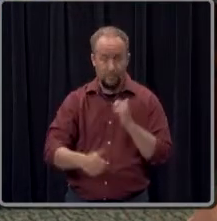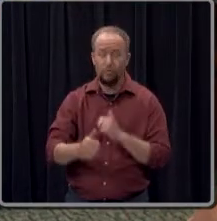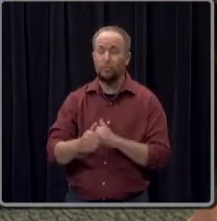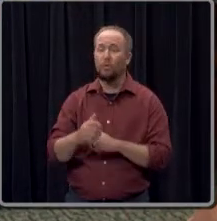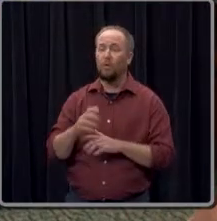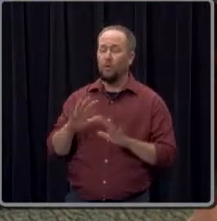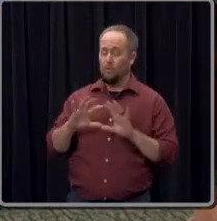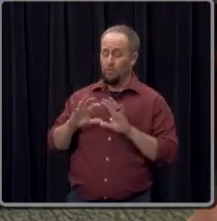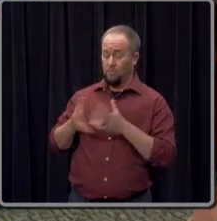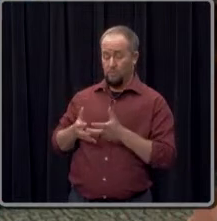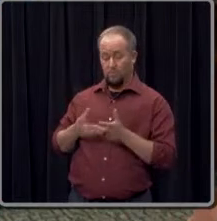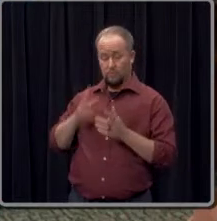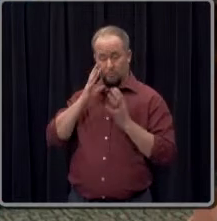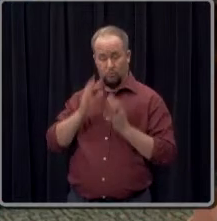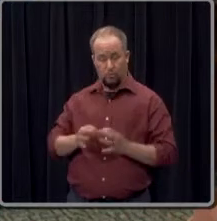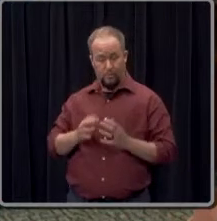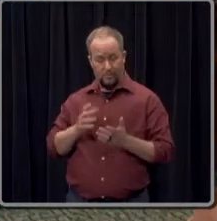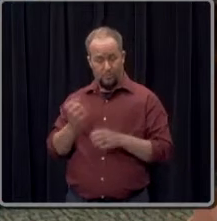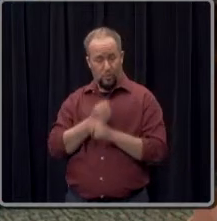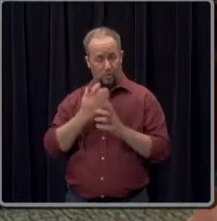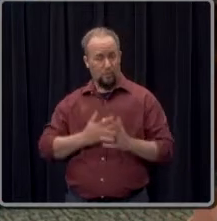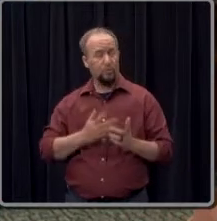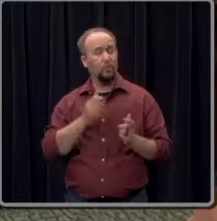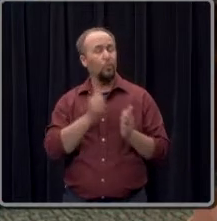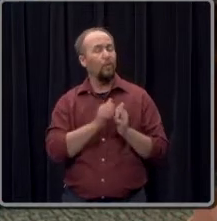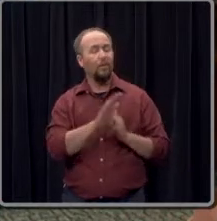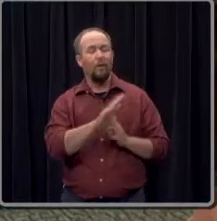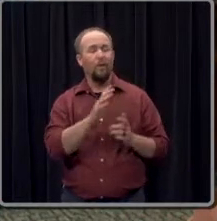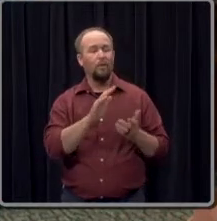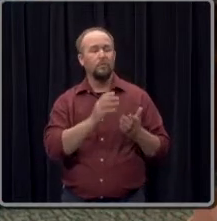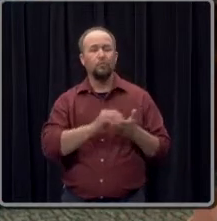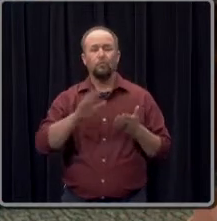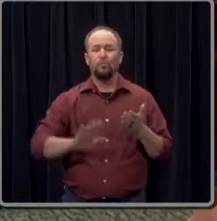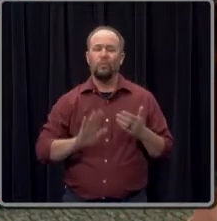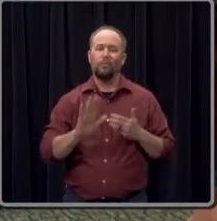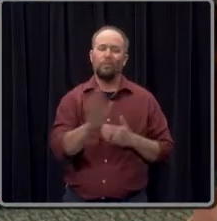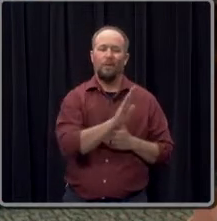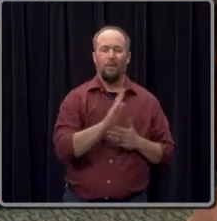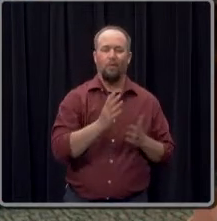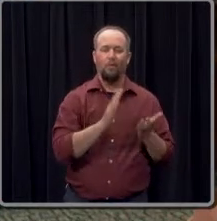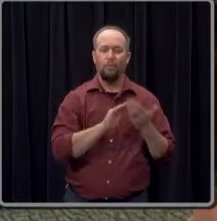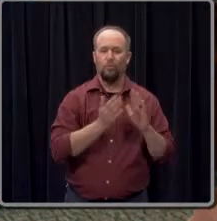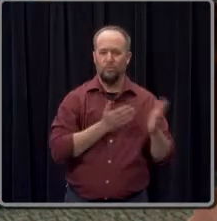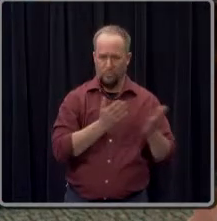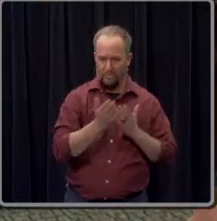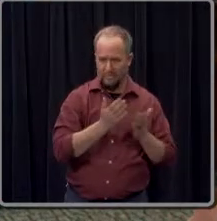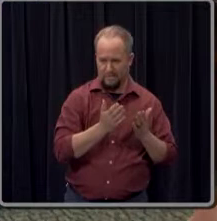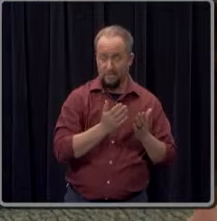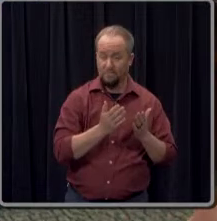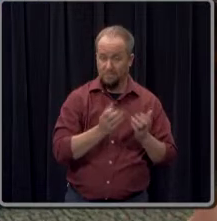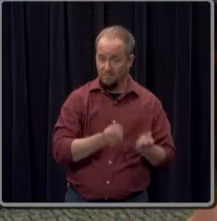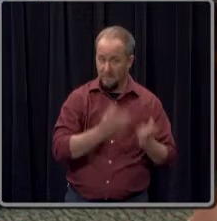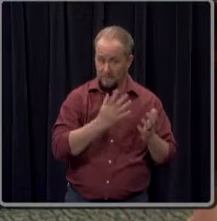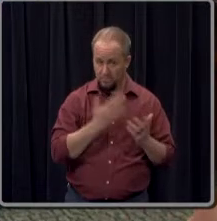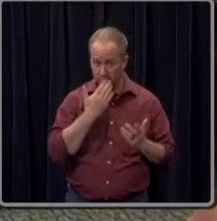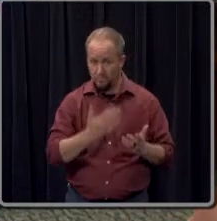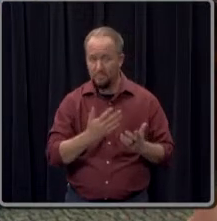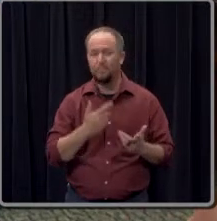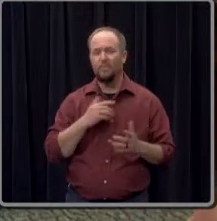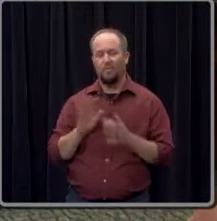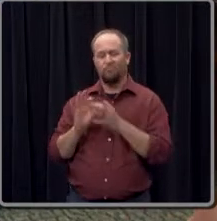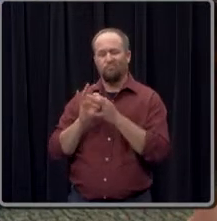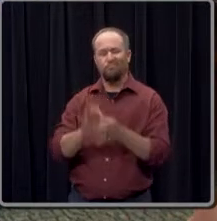winners with community service as the most important quality they are looking at from applicants. This ties with our district vision of